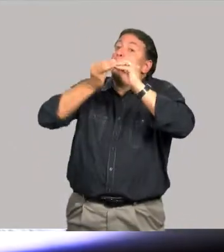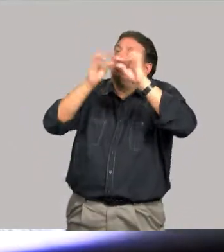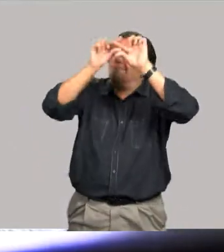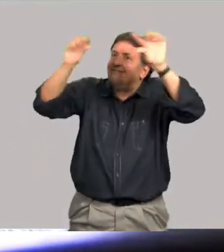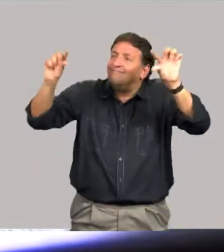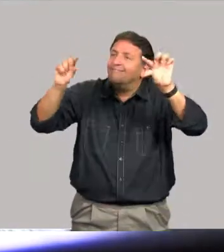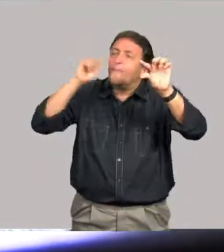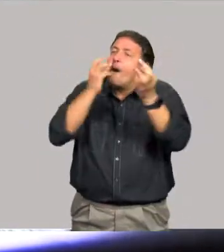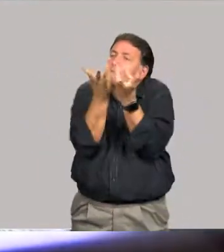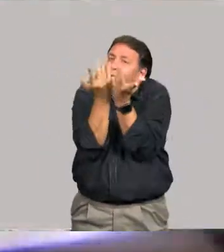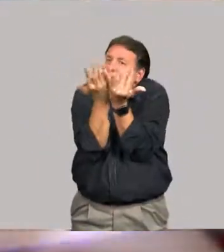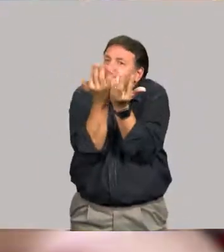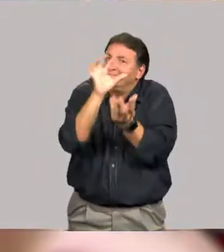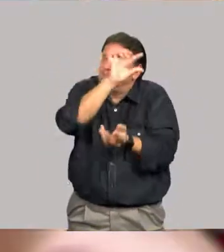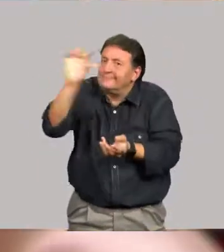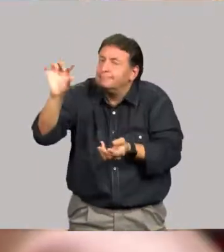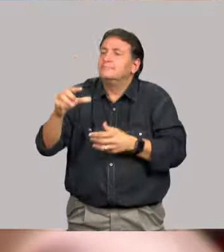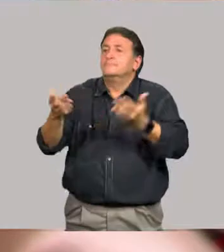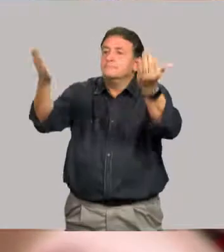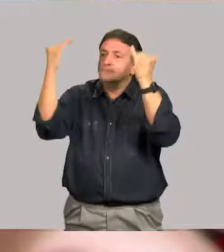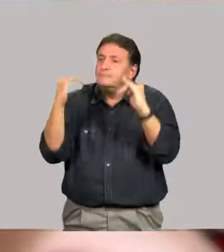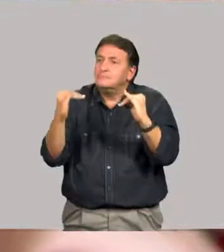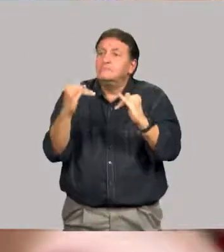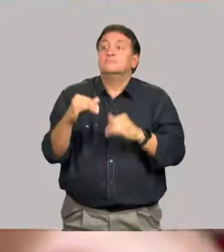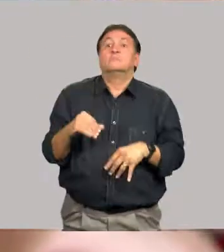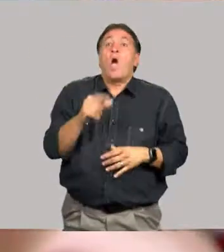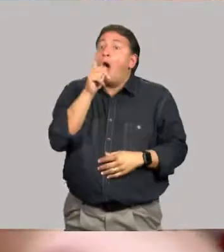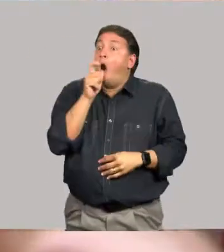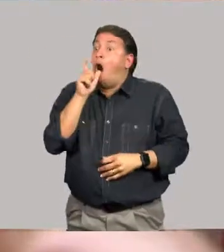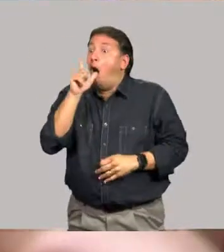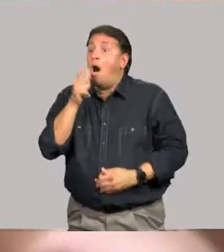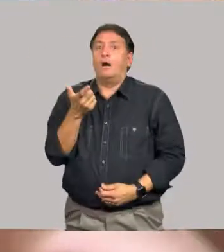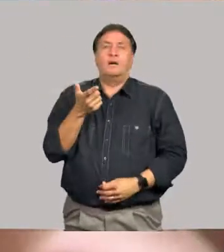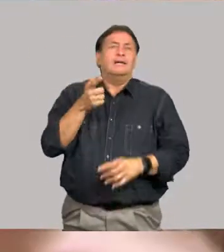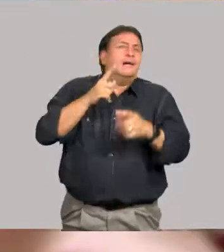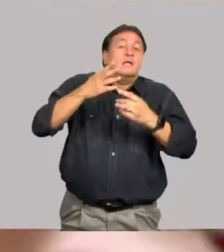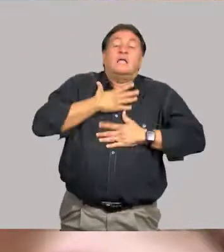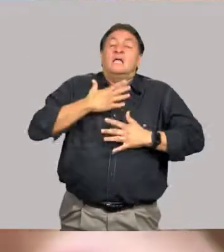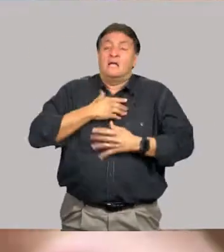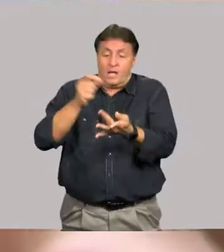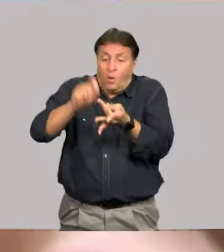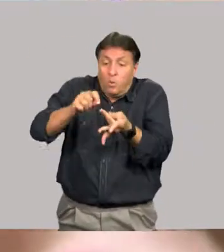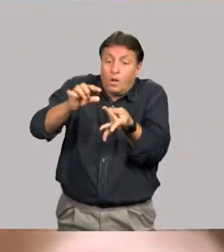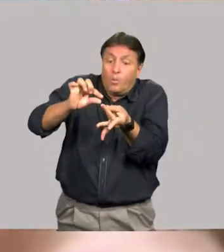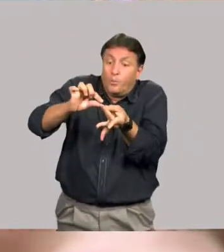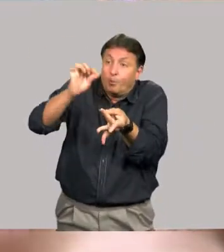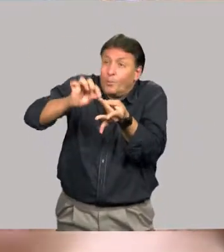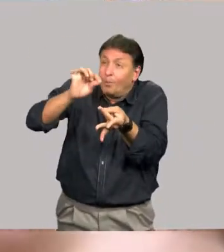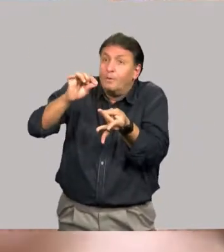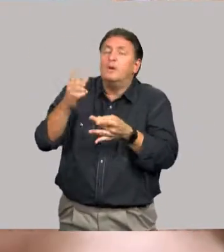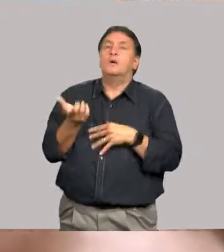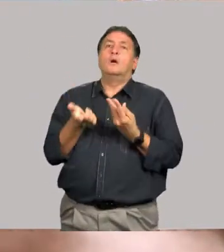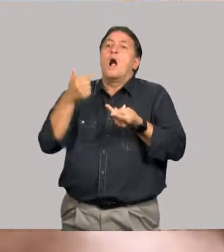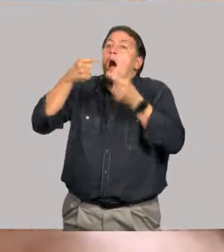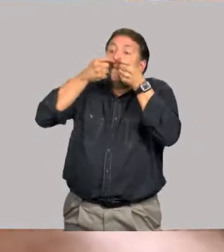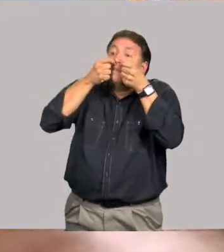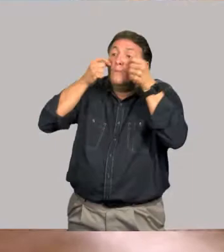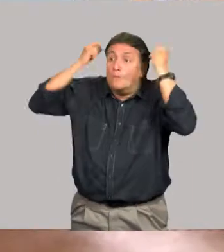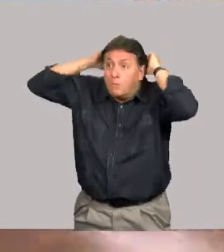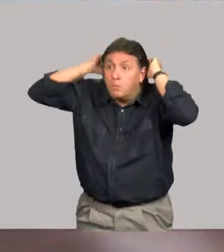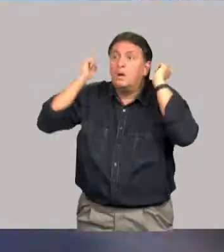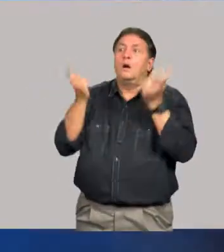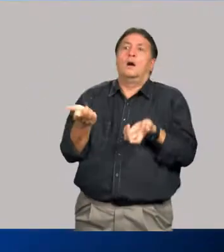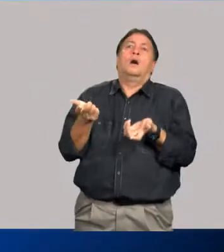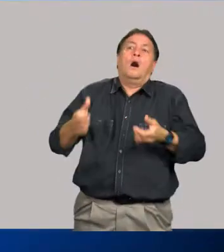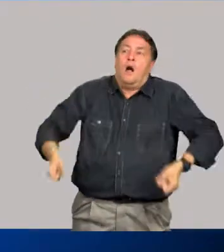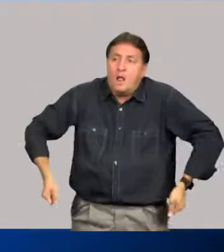outage, you probably won't be able to access phone numbers and other information stored in your computer.